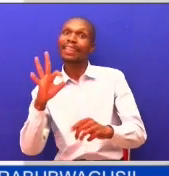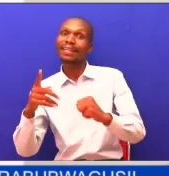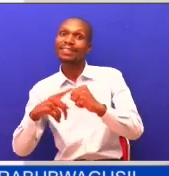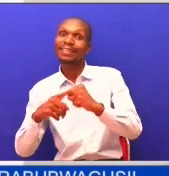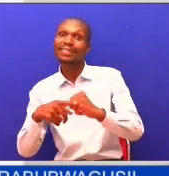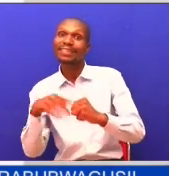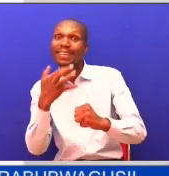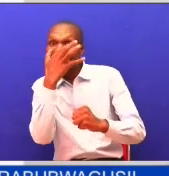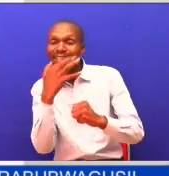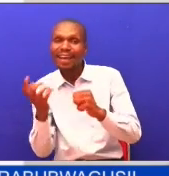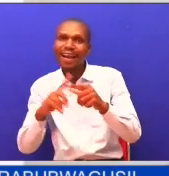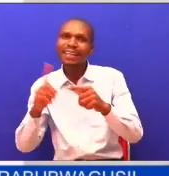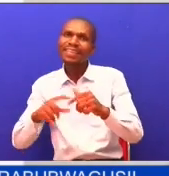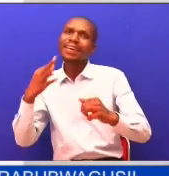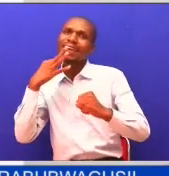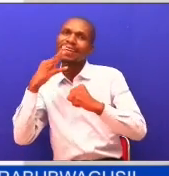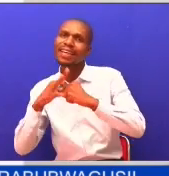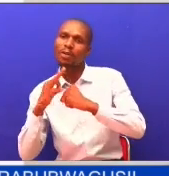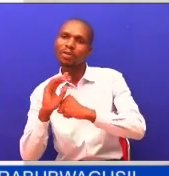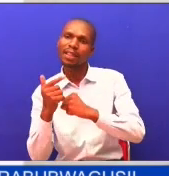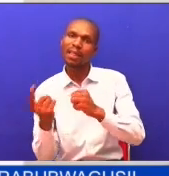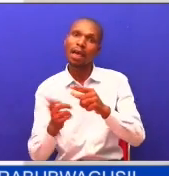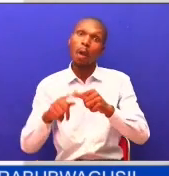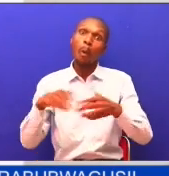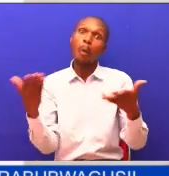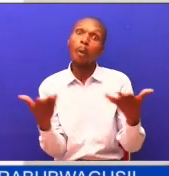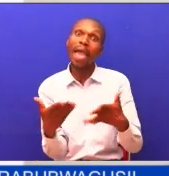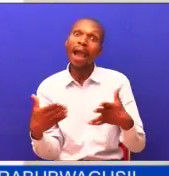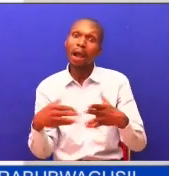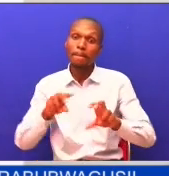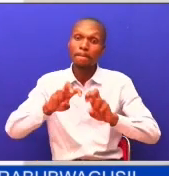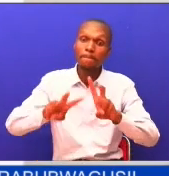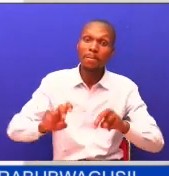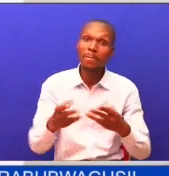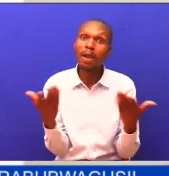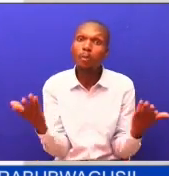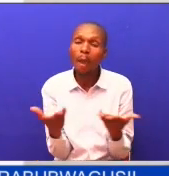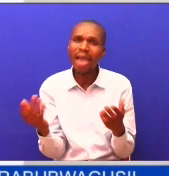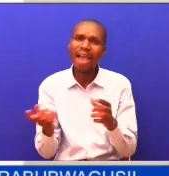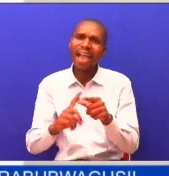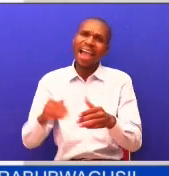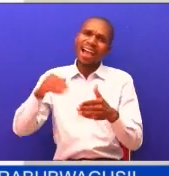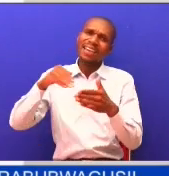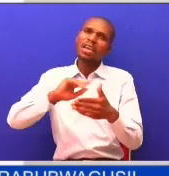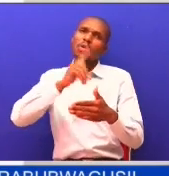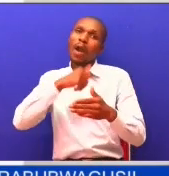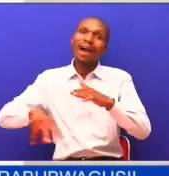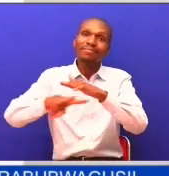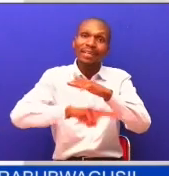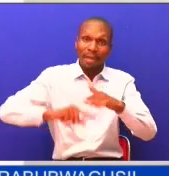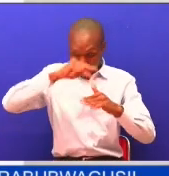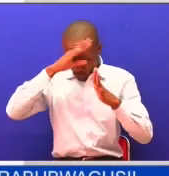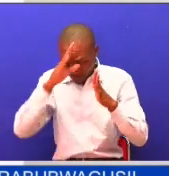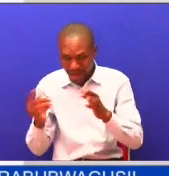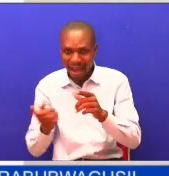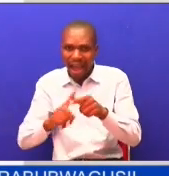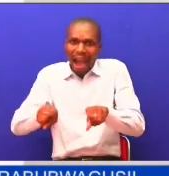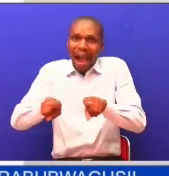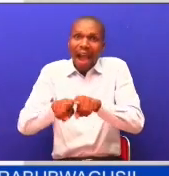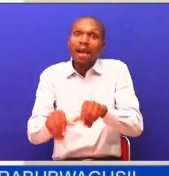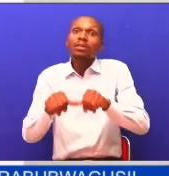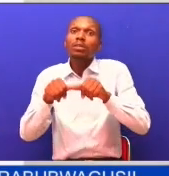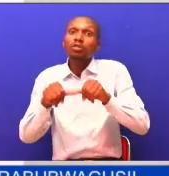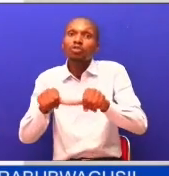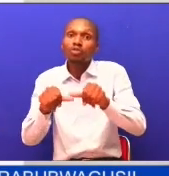with 800,000, where does he think? If him as a deputy governor has not been